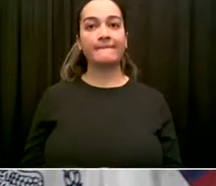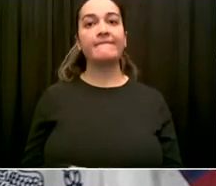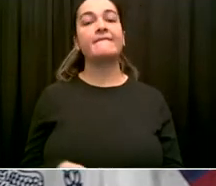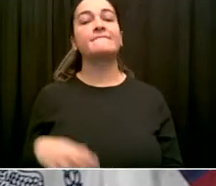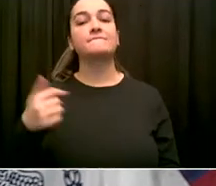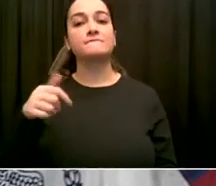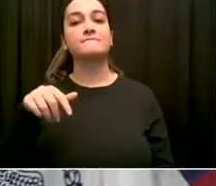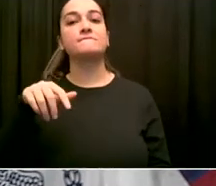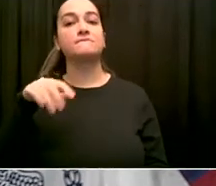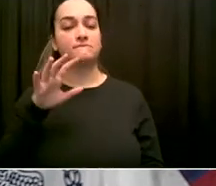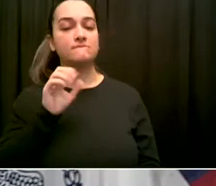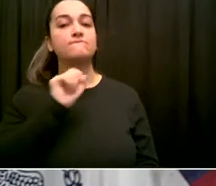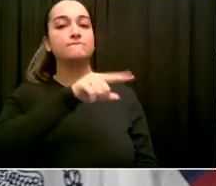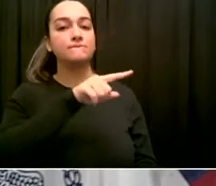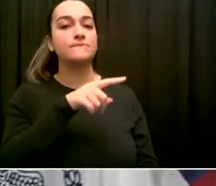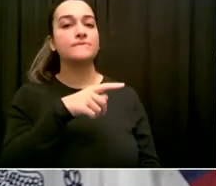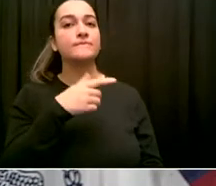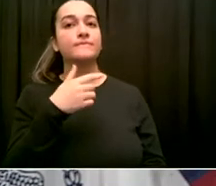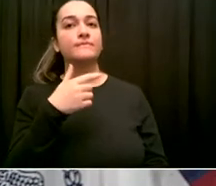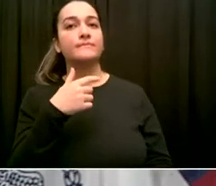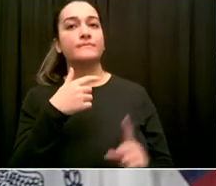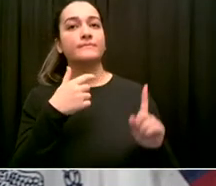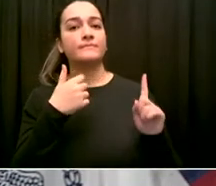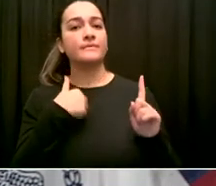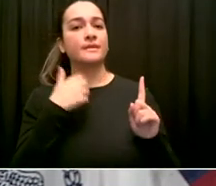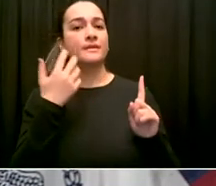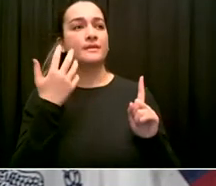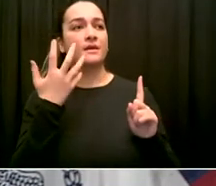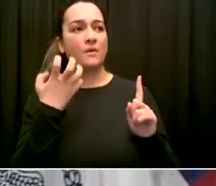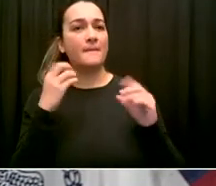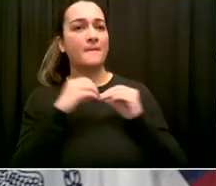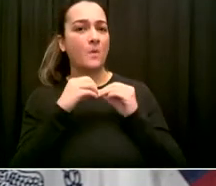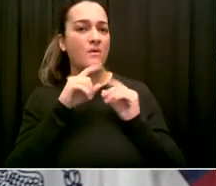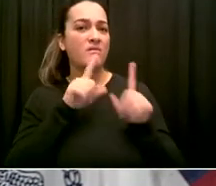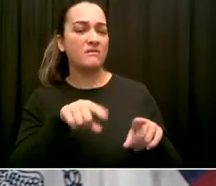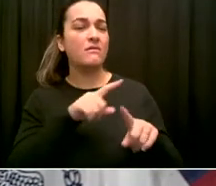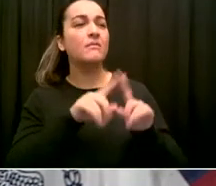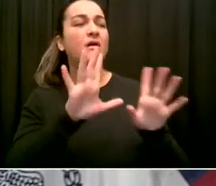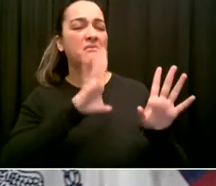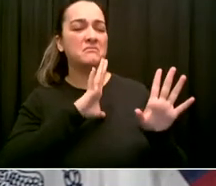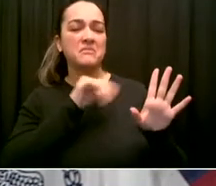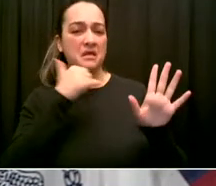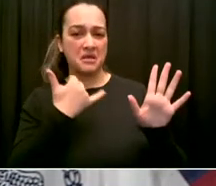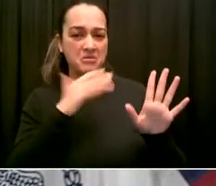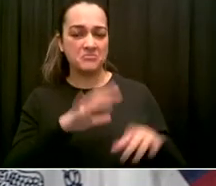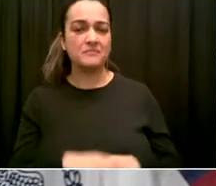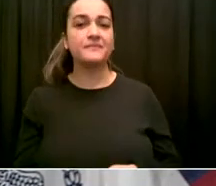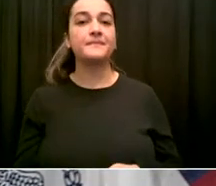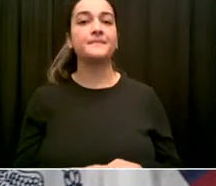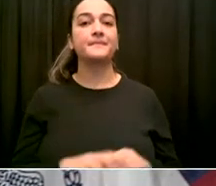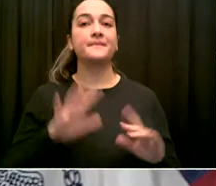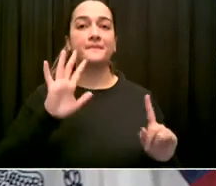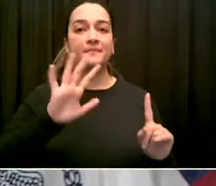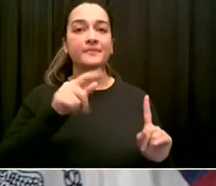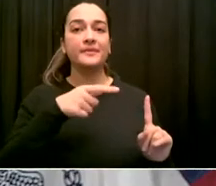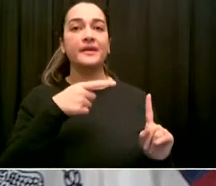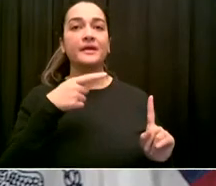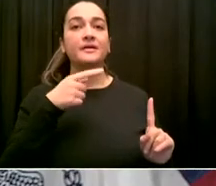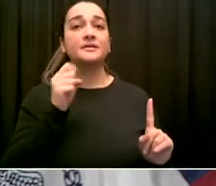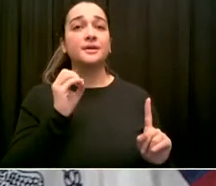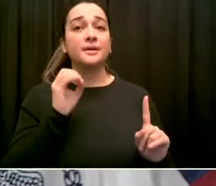which steps or components in the ordinary FDA approval process are missing for the coronavirus